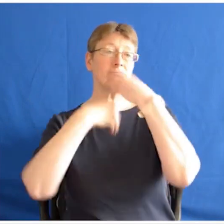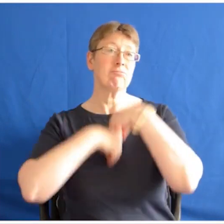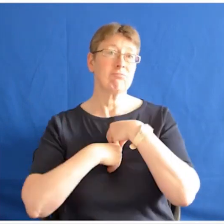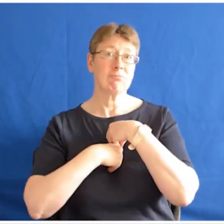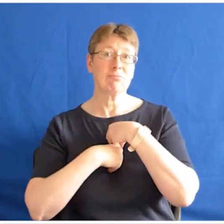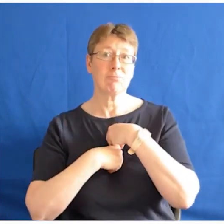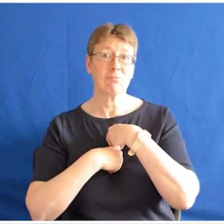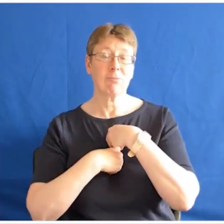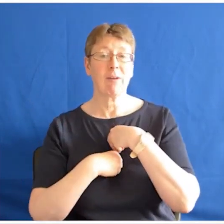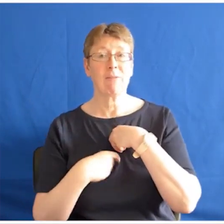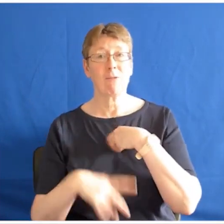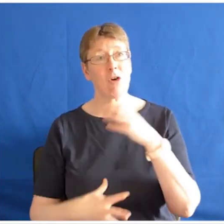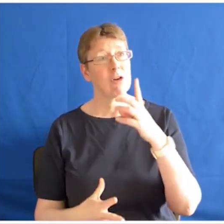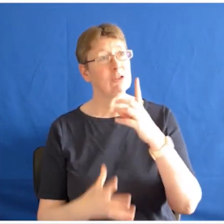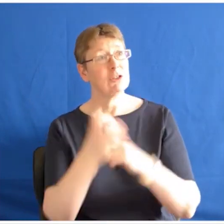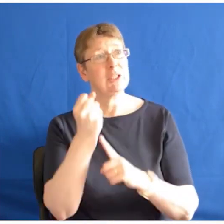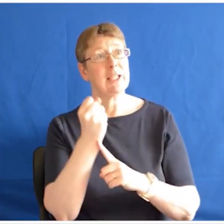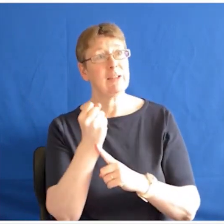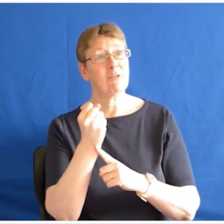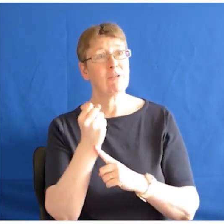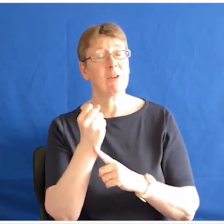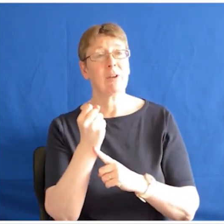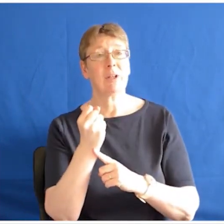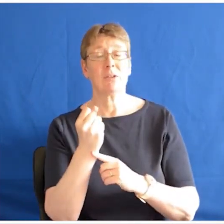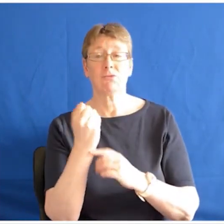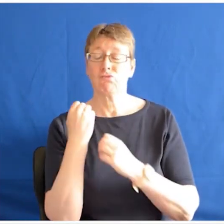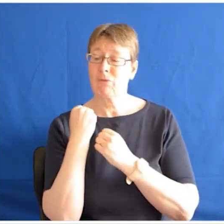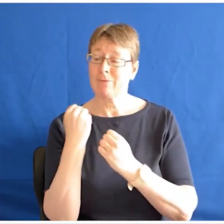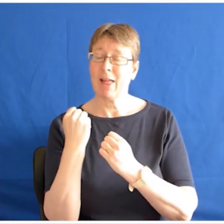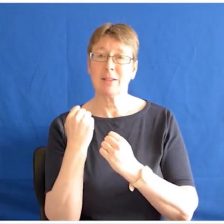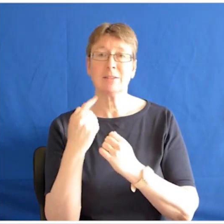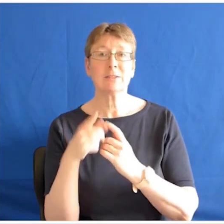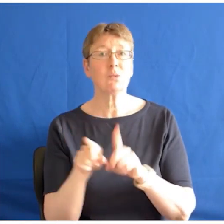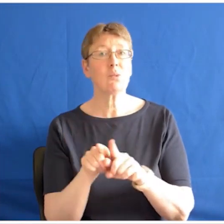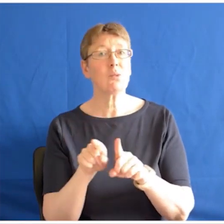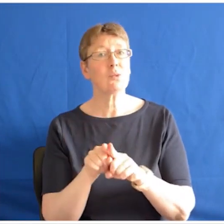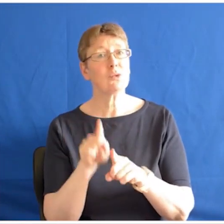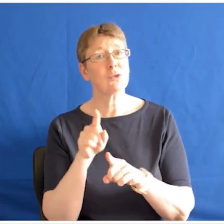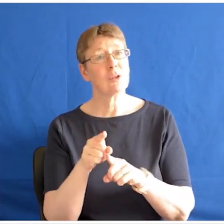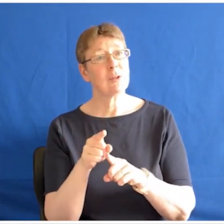Embrace everything that's wonderful about what your achievements respect, reflect,